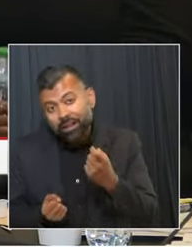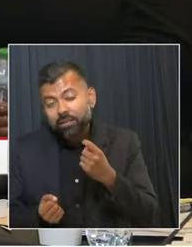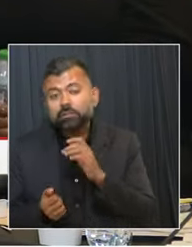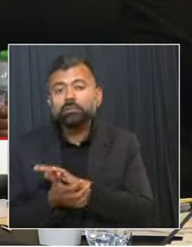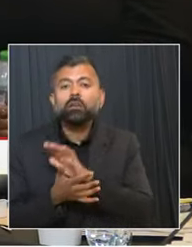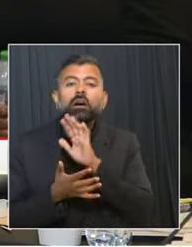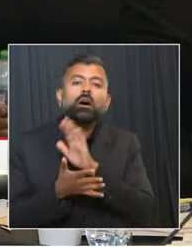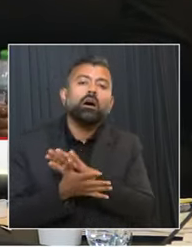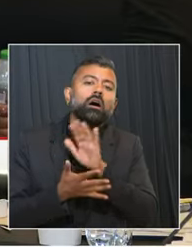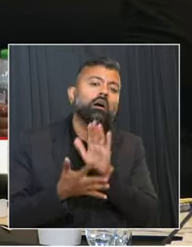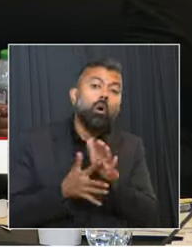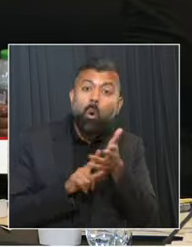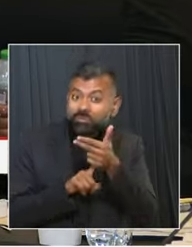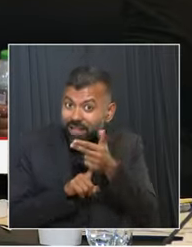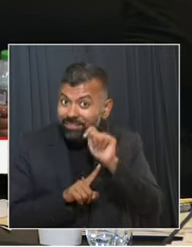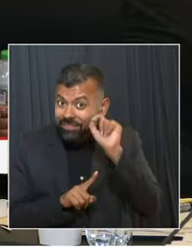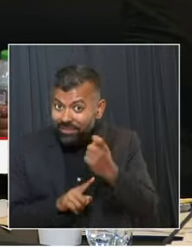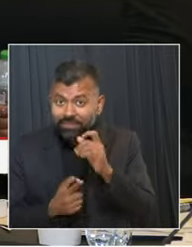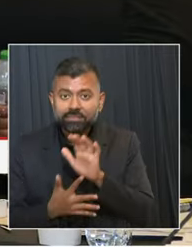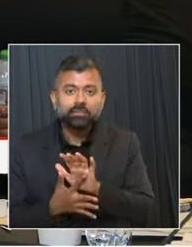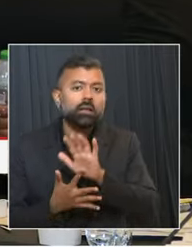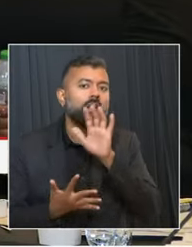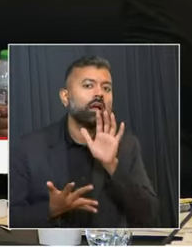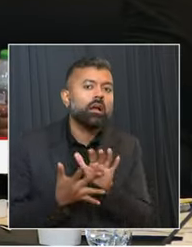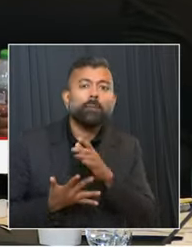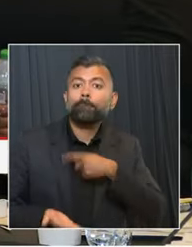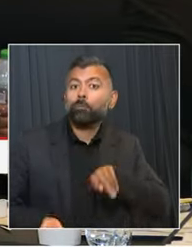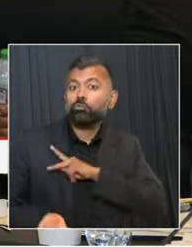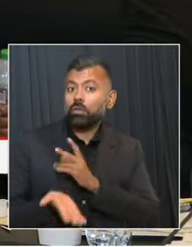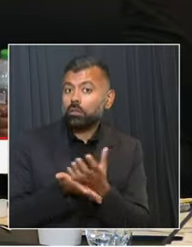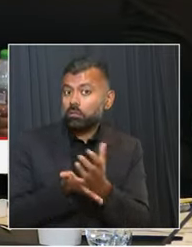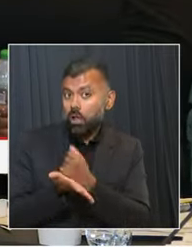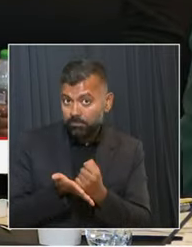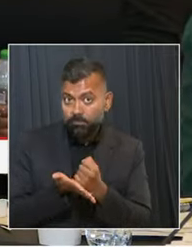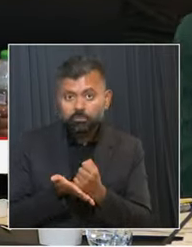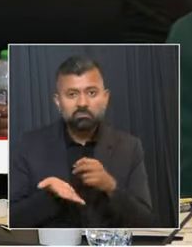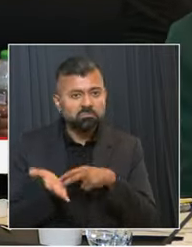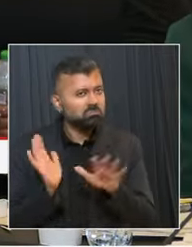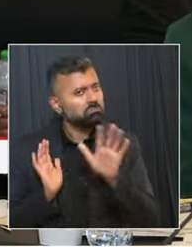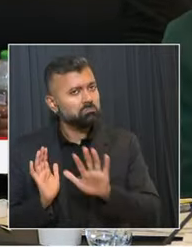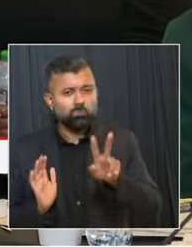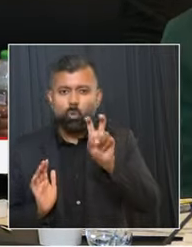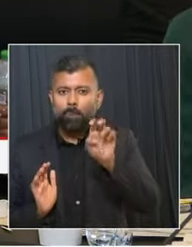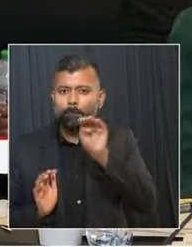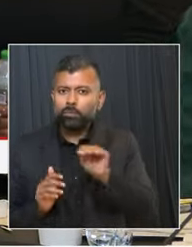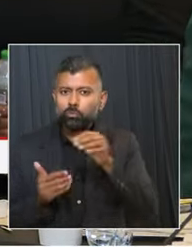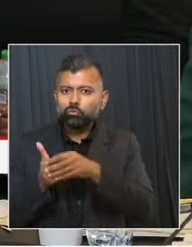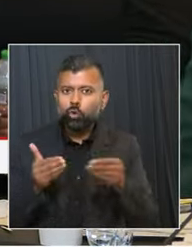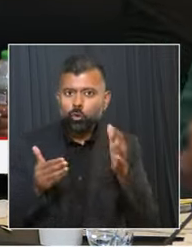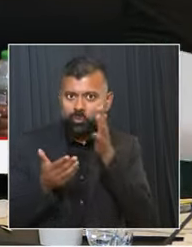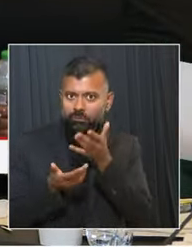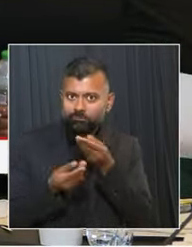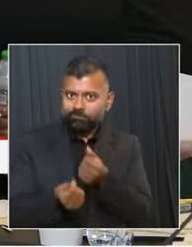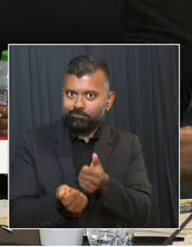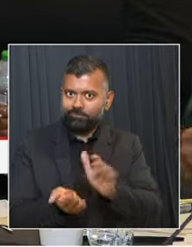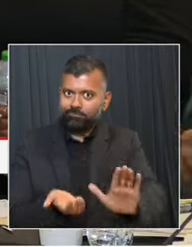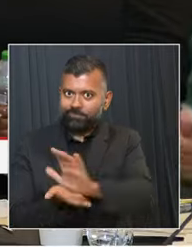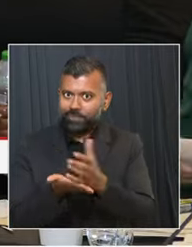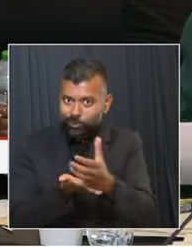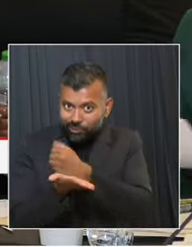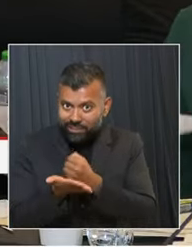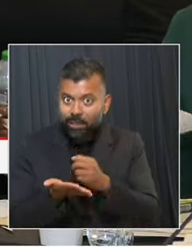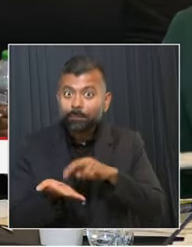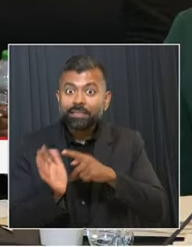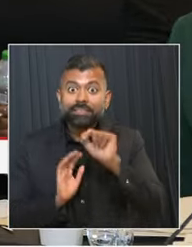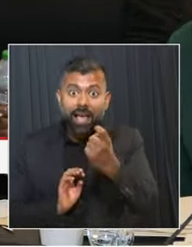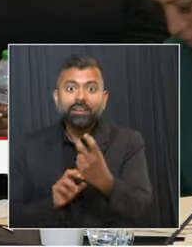with just personal earnings alone being over $200 million. So it is an investment that produces an outsized